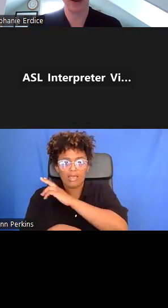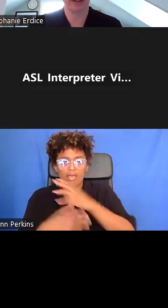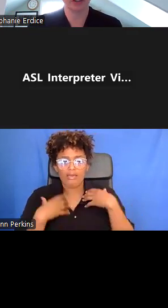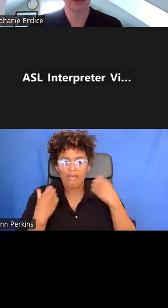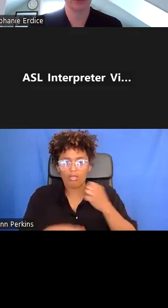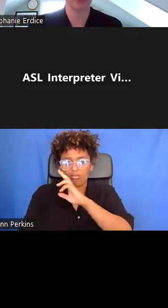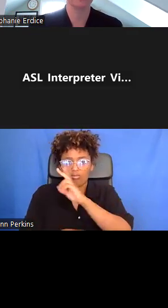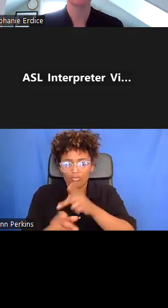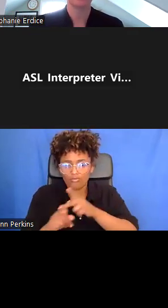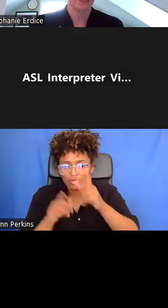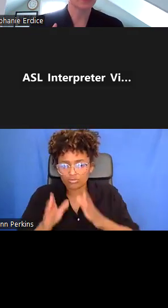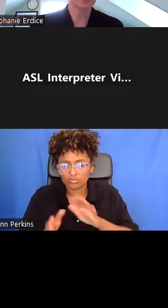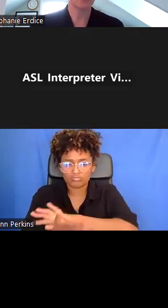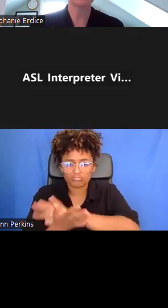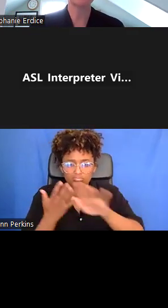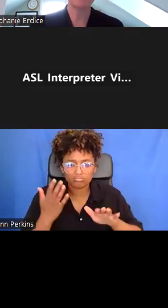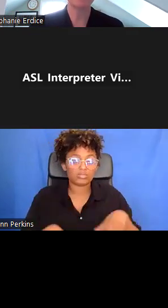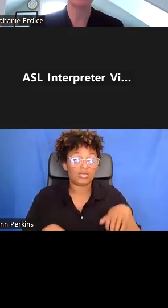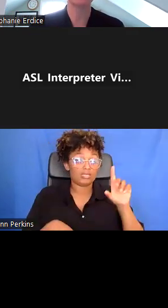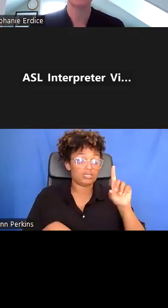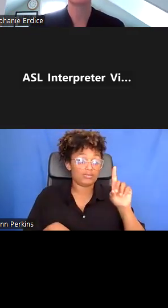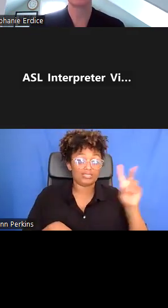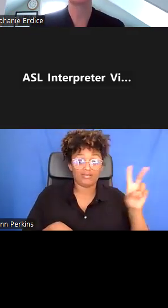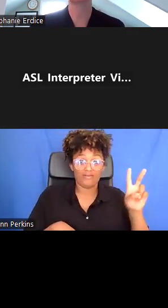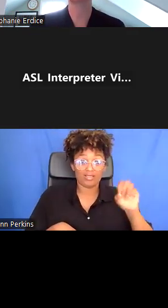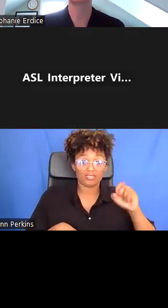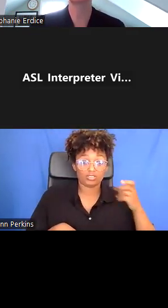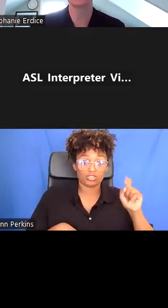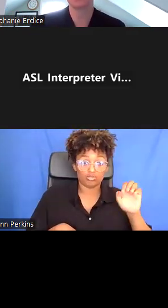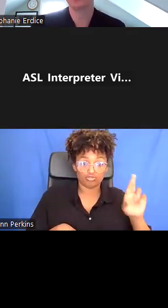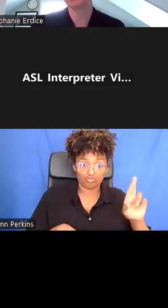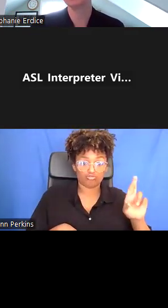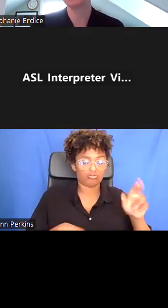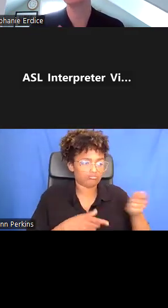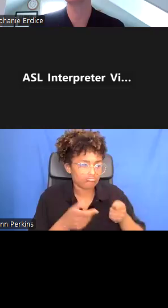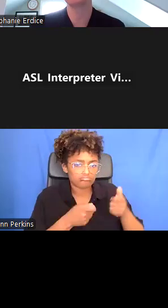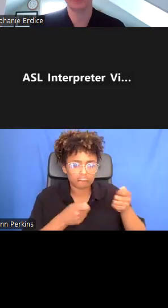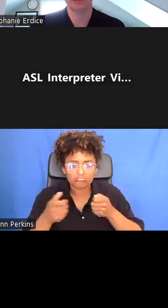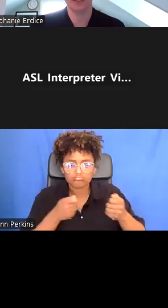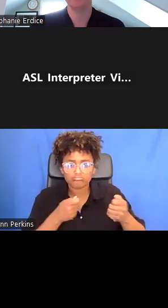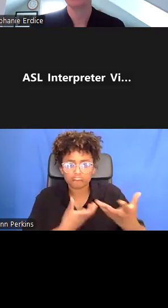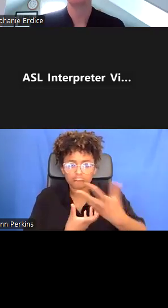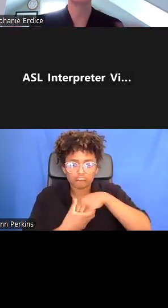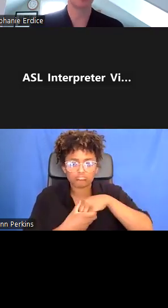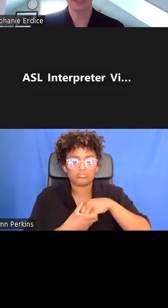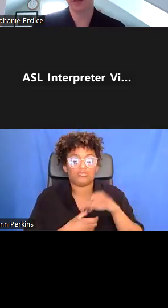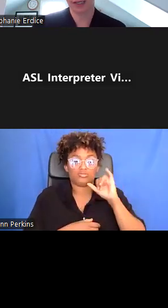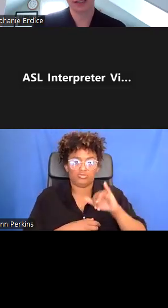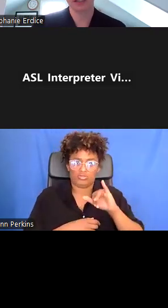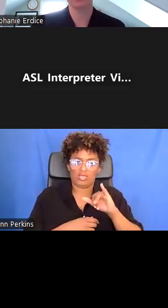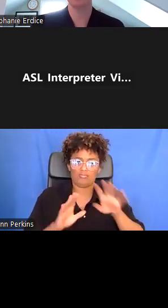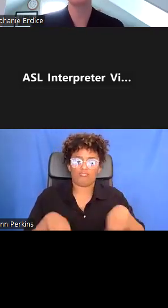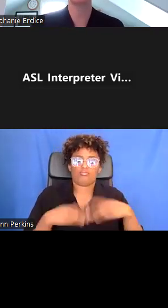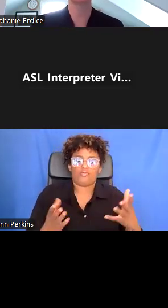or domestic violence shelters. And so our commitment to ethics gives that advocacy legitimacy. We don't